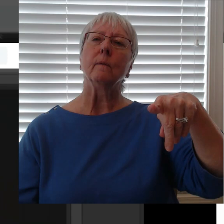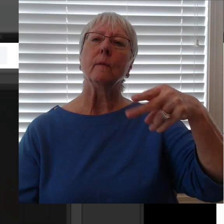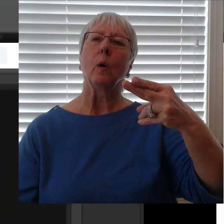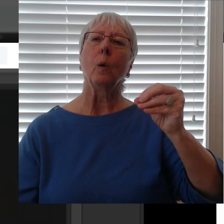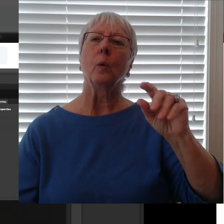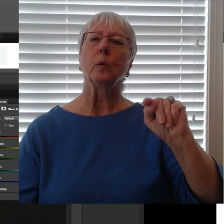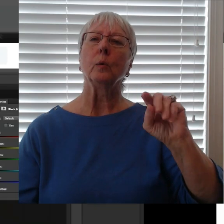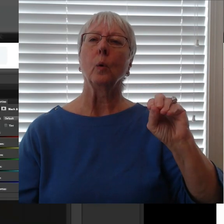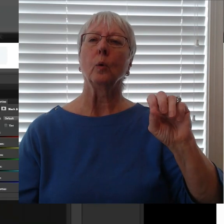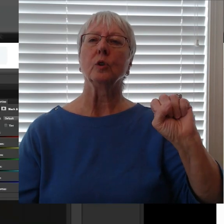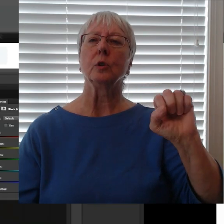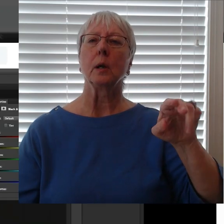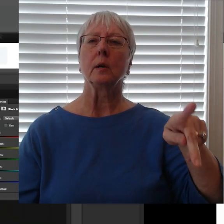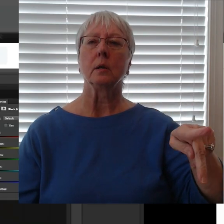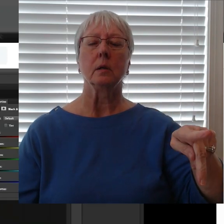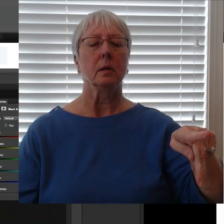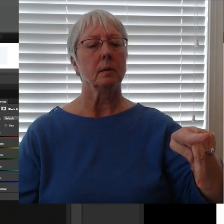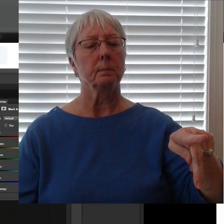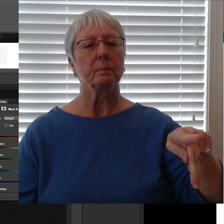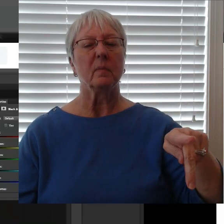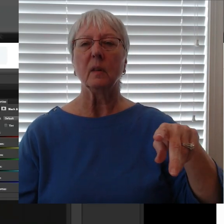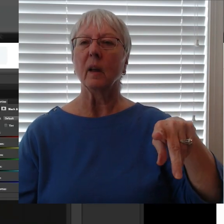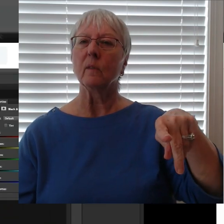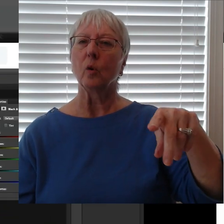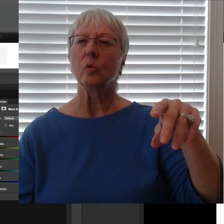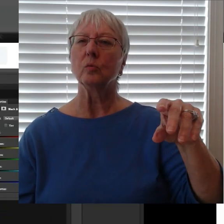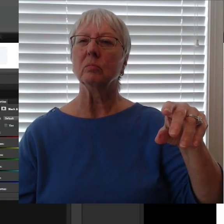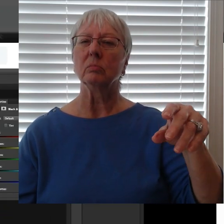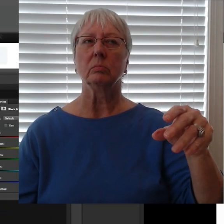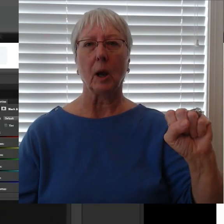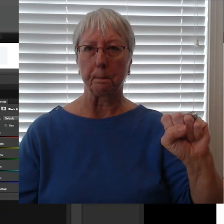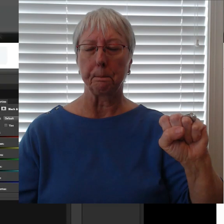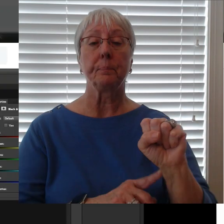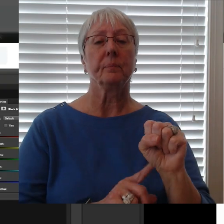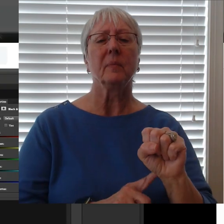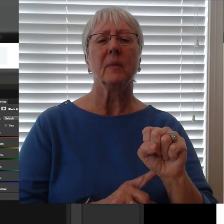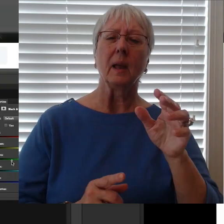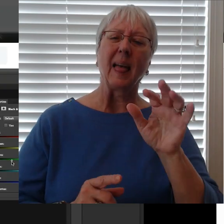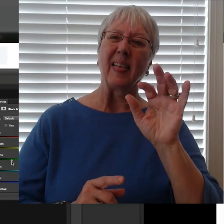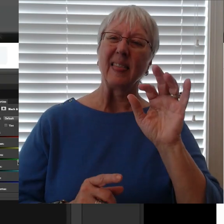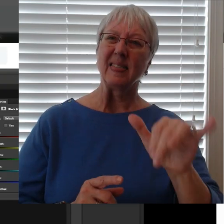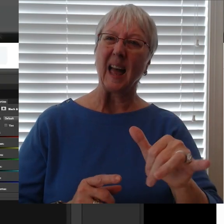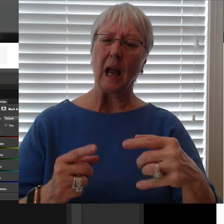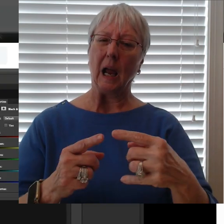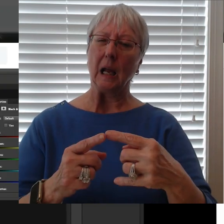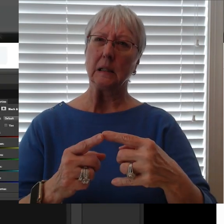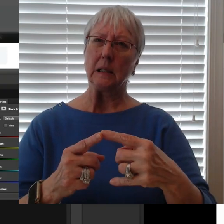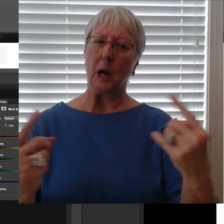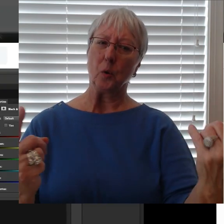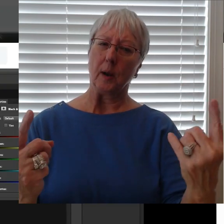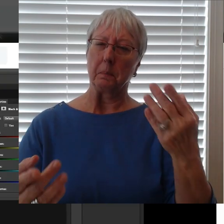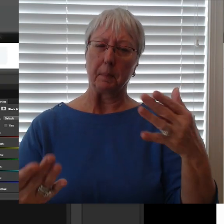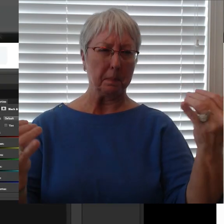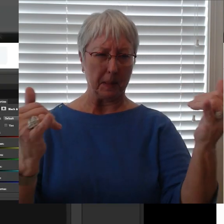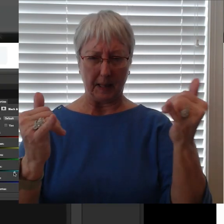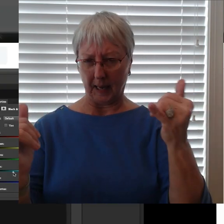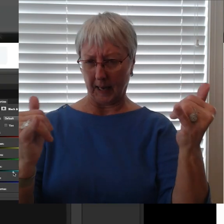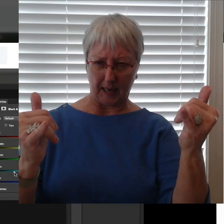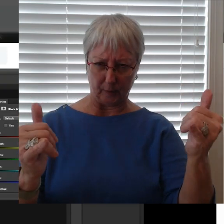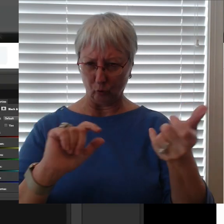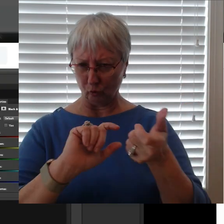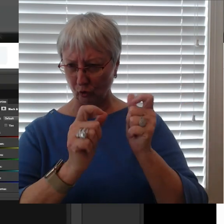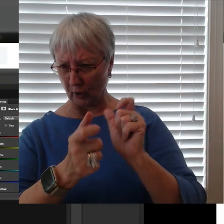in the black and white setting. You might have to play with the contrast or adjust the overall value of an area of color to darken